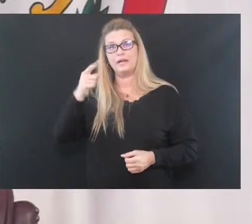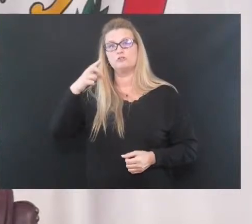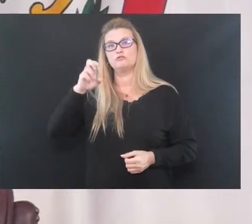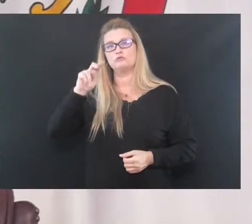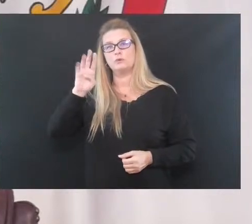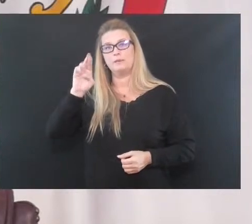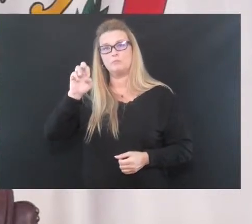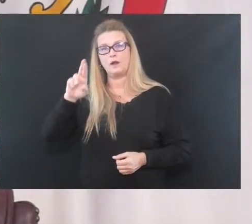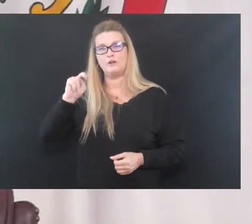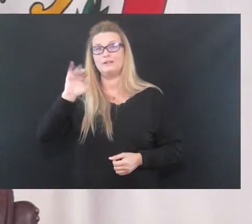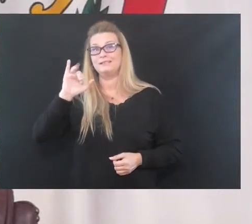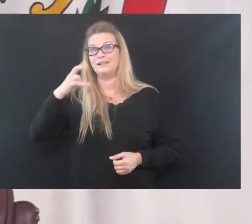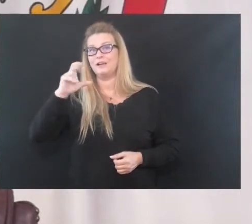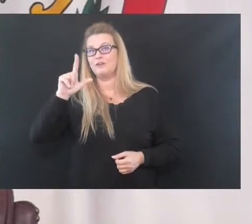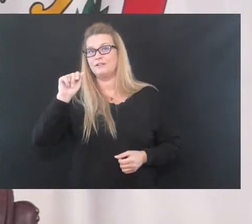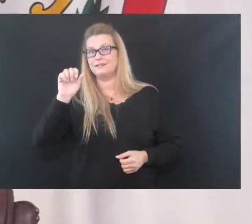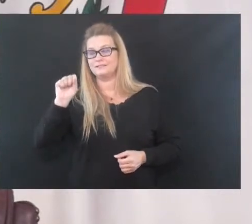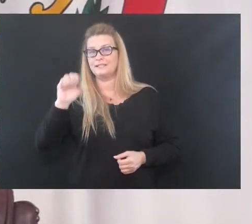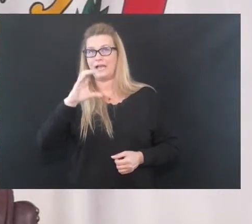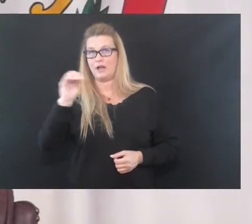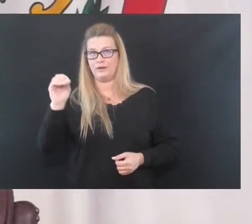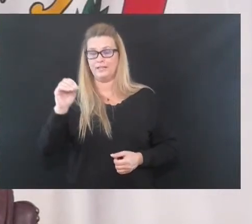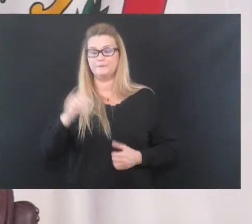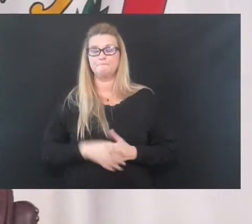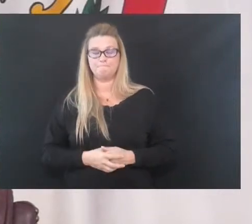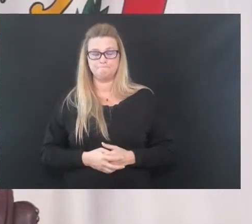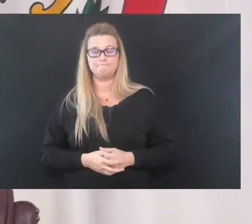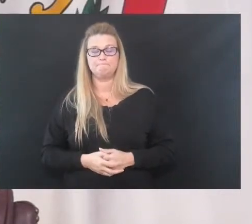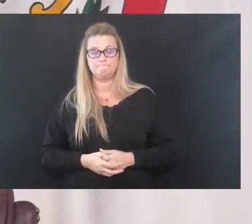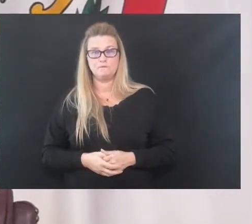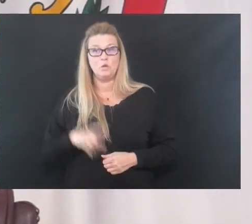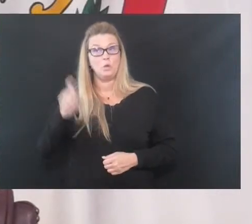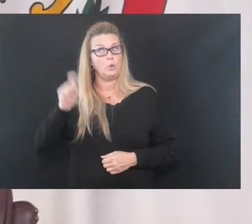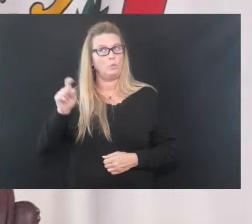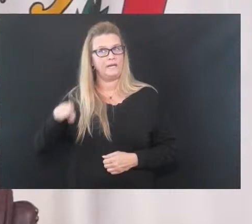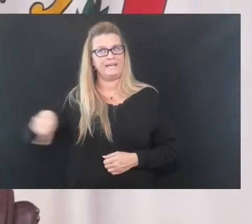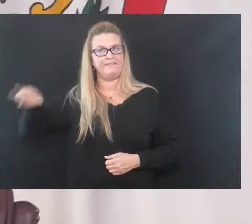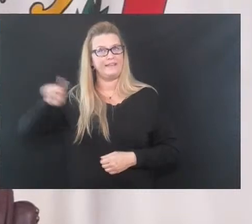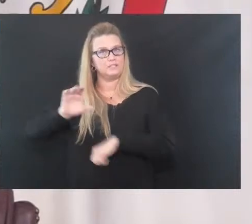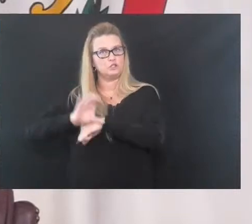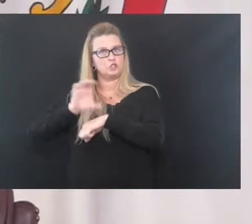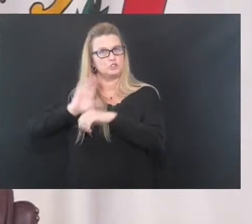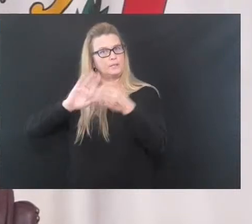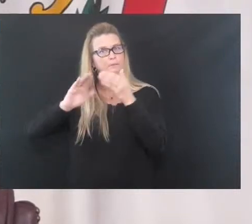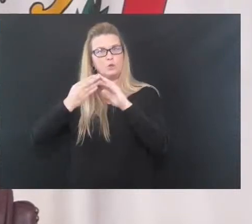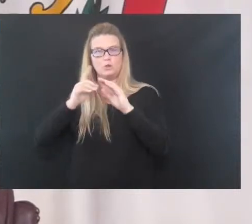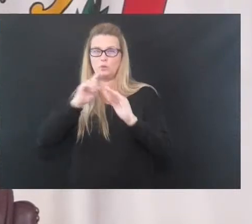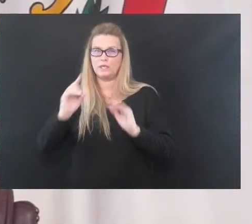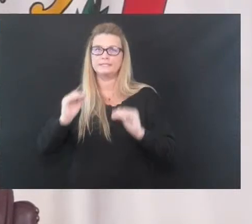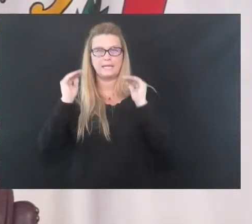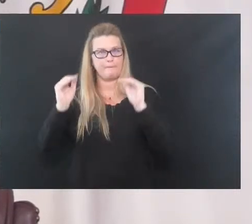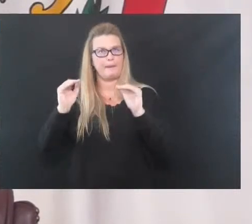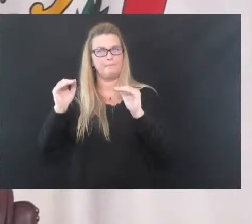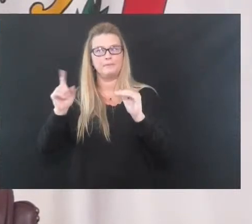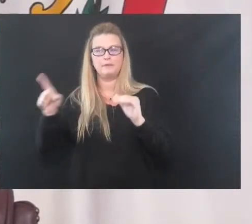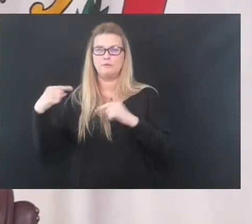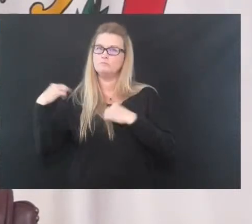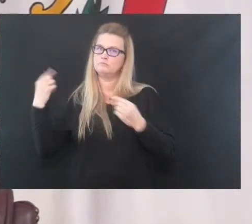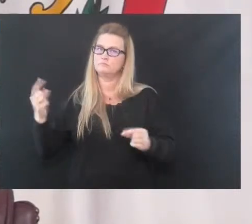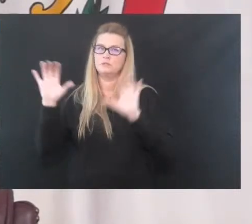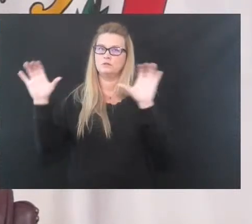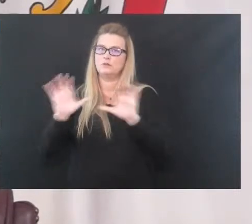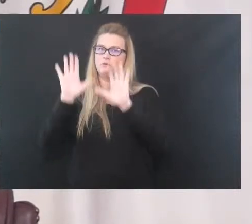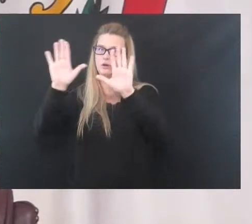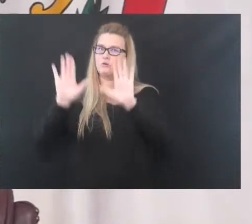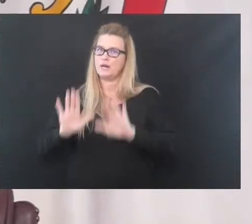Nicholas County. We need our church community to continue to step up. They've done marvelous. I congratulate them